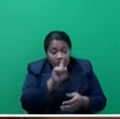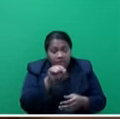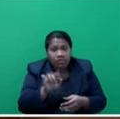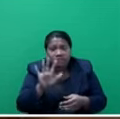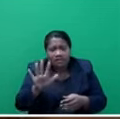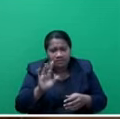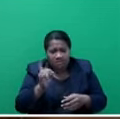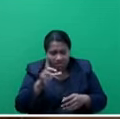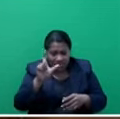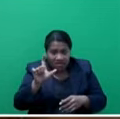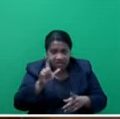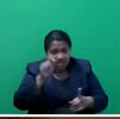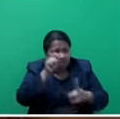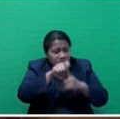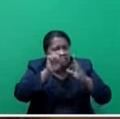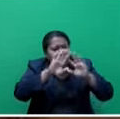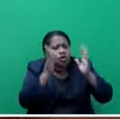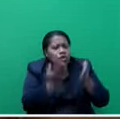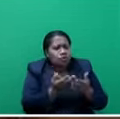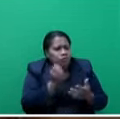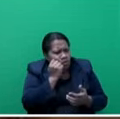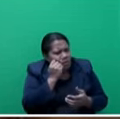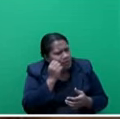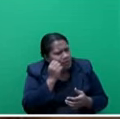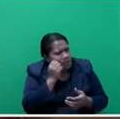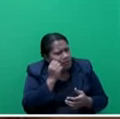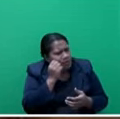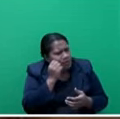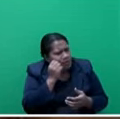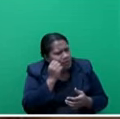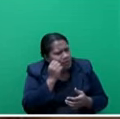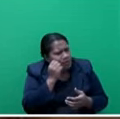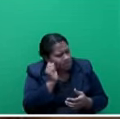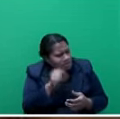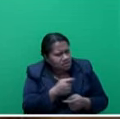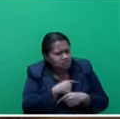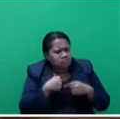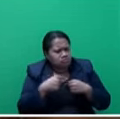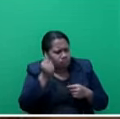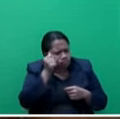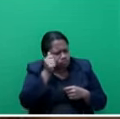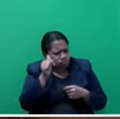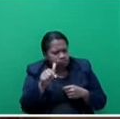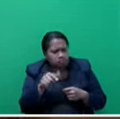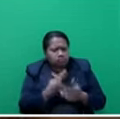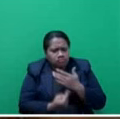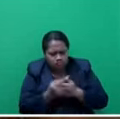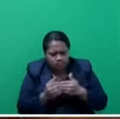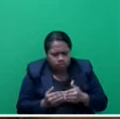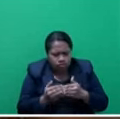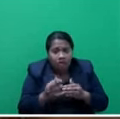warming. Of course, we all know that went on to become a pillar of the Paris